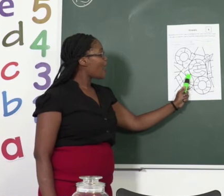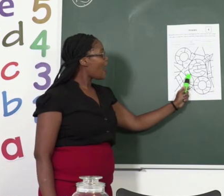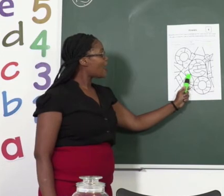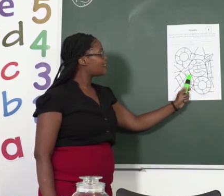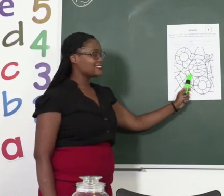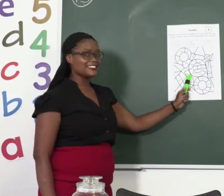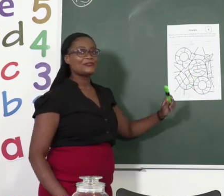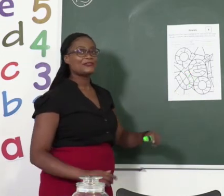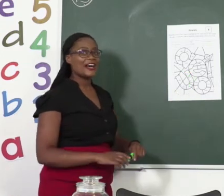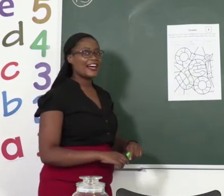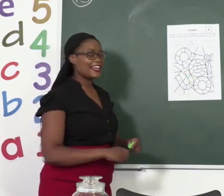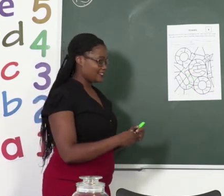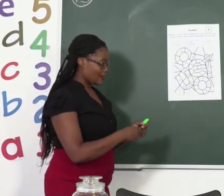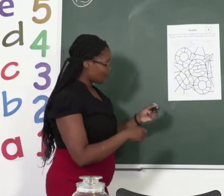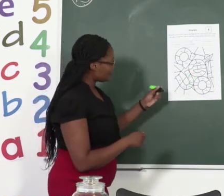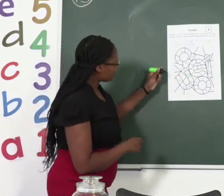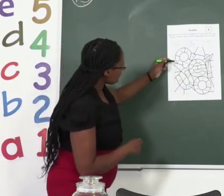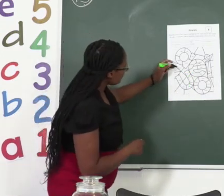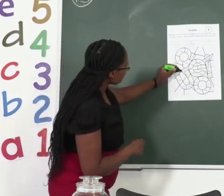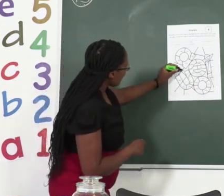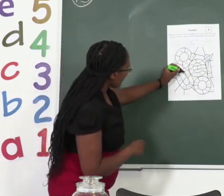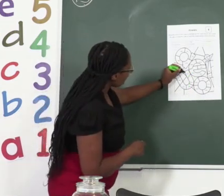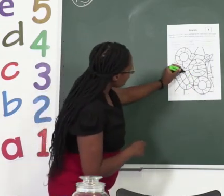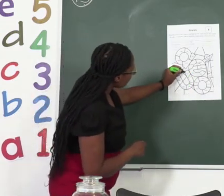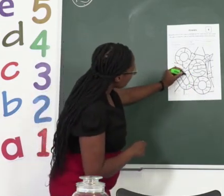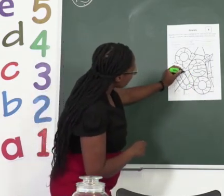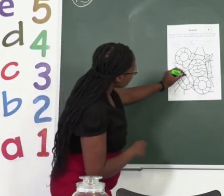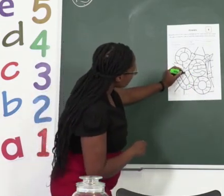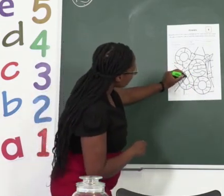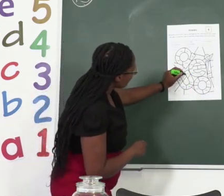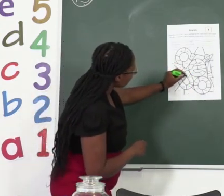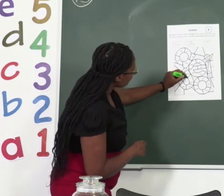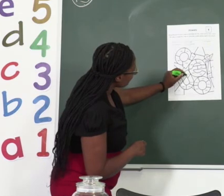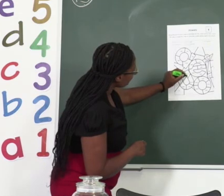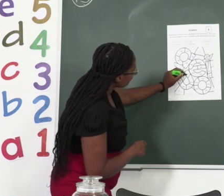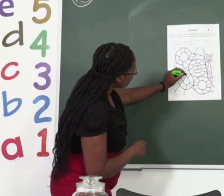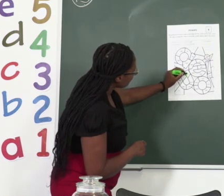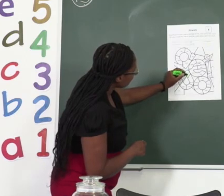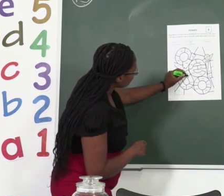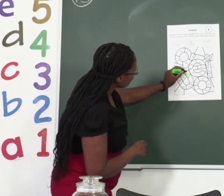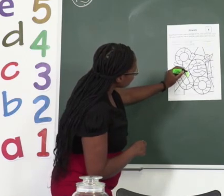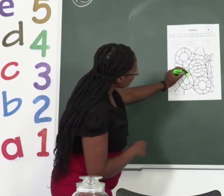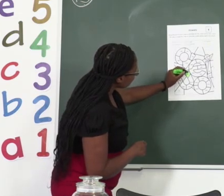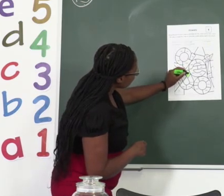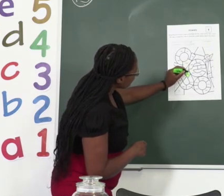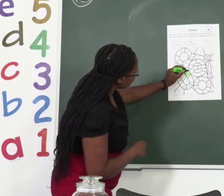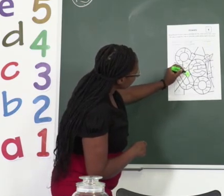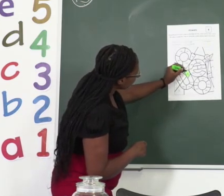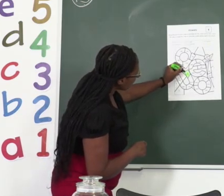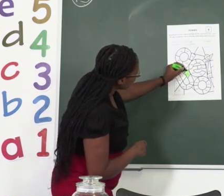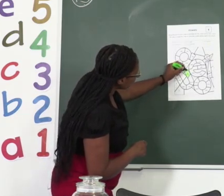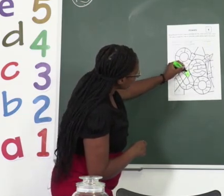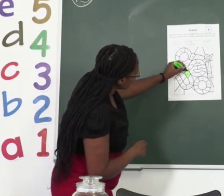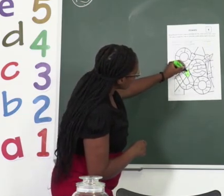fun, which means I will be coloring this one green. So let